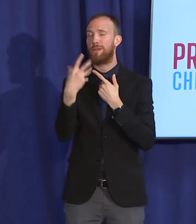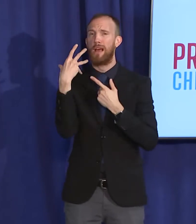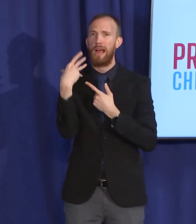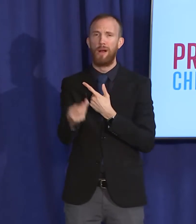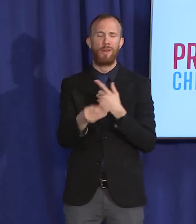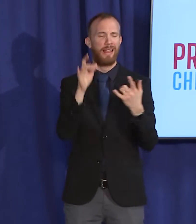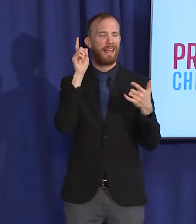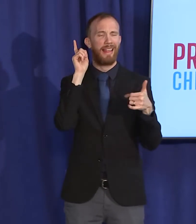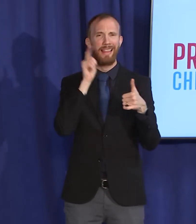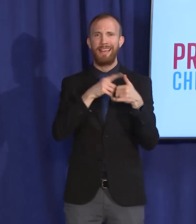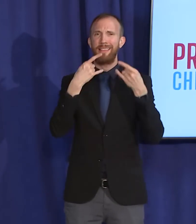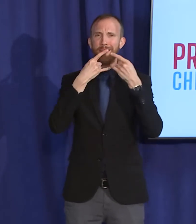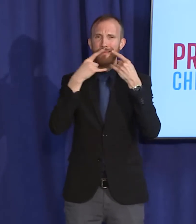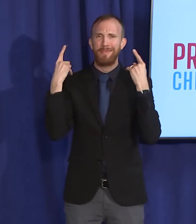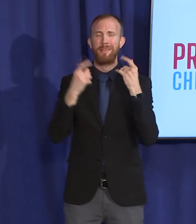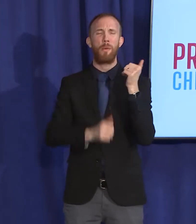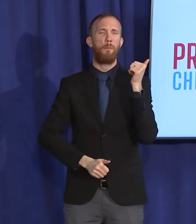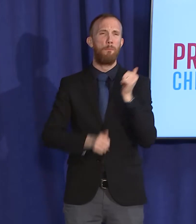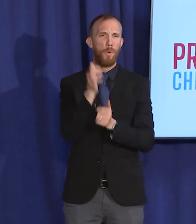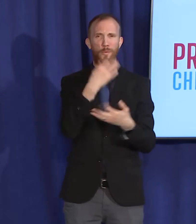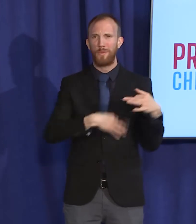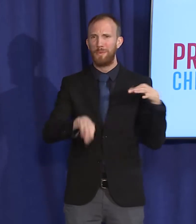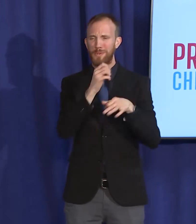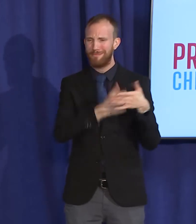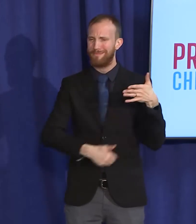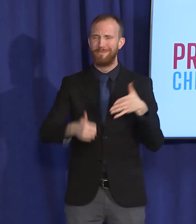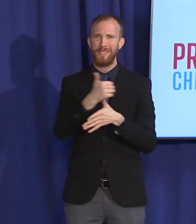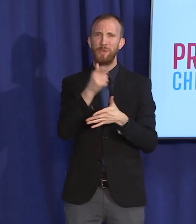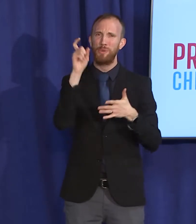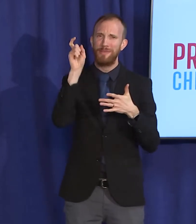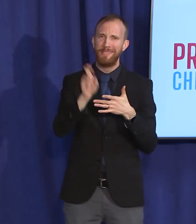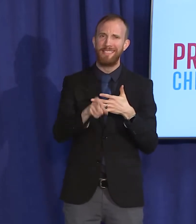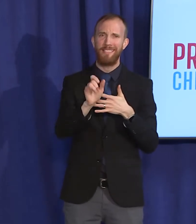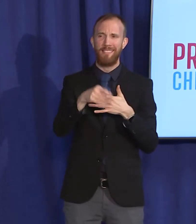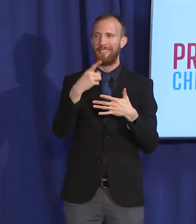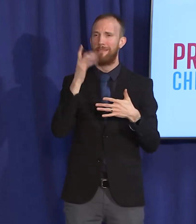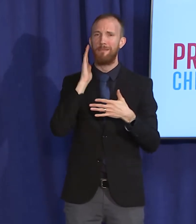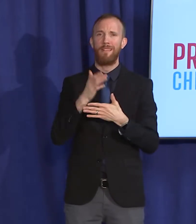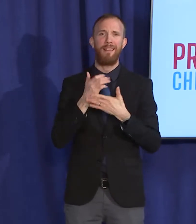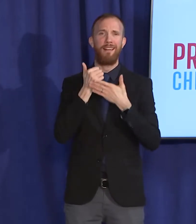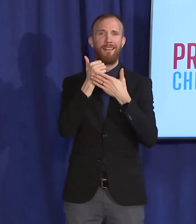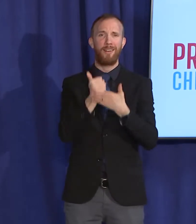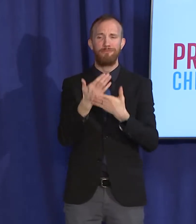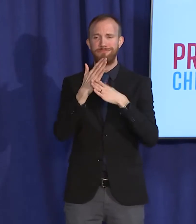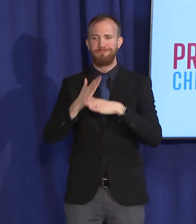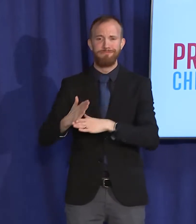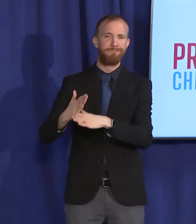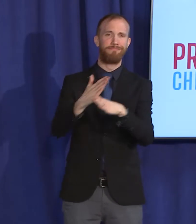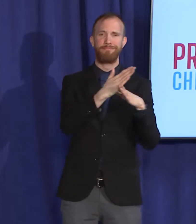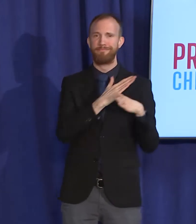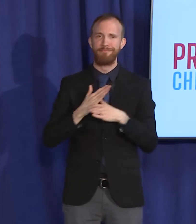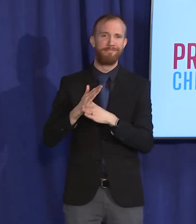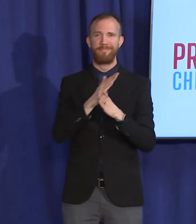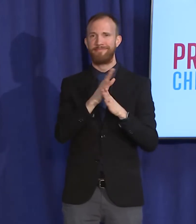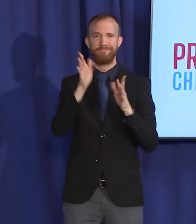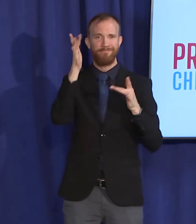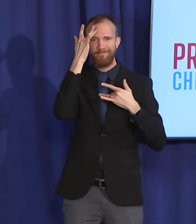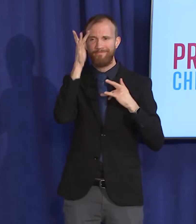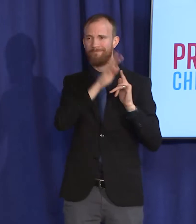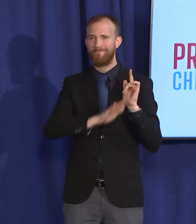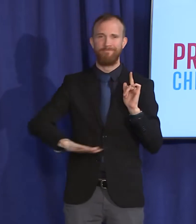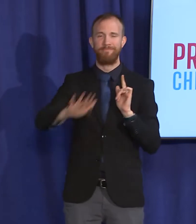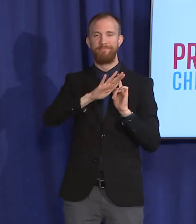most important tool that we have to help prevent the spread of the virus. It means you also have to